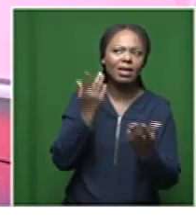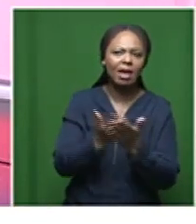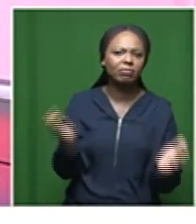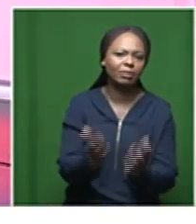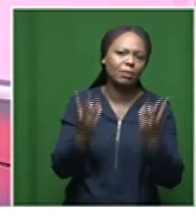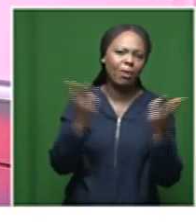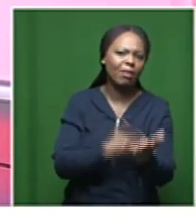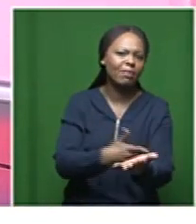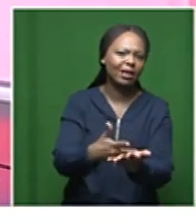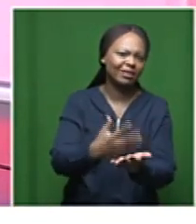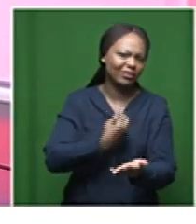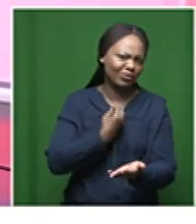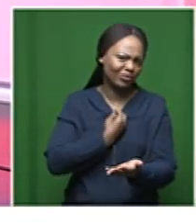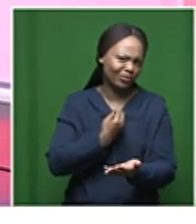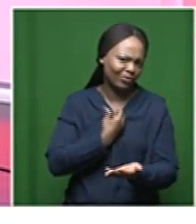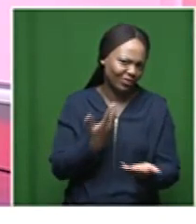blood?